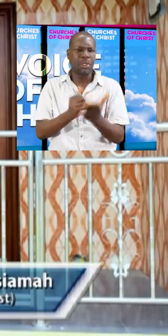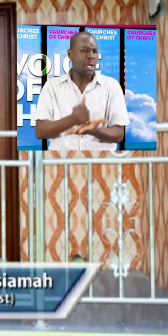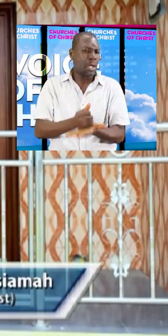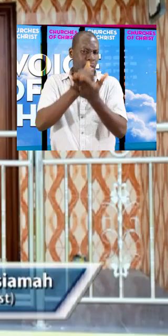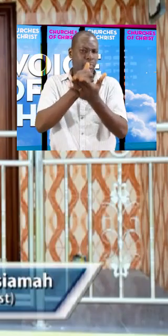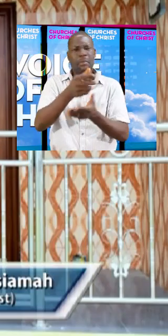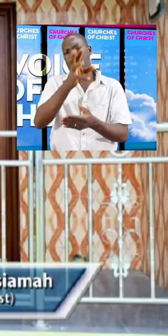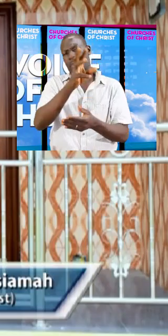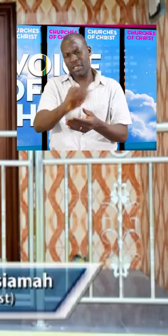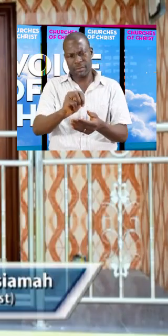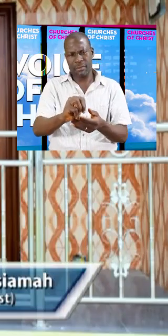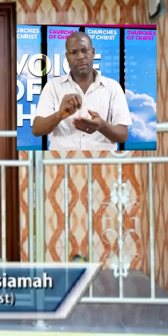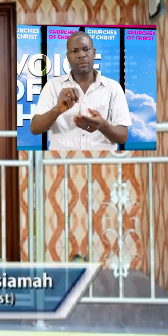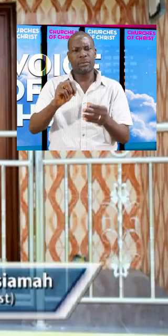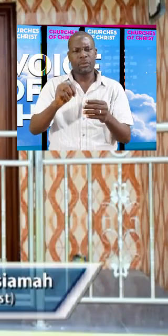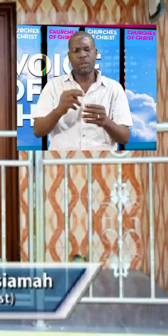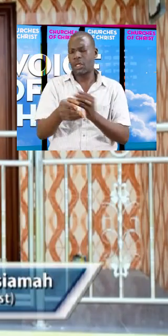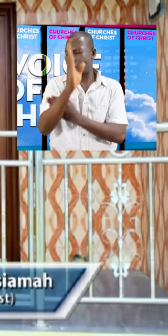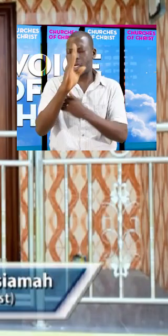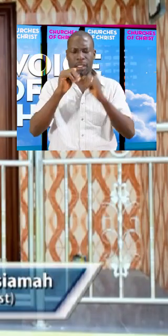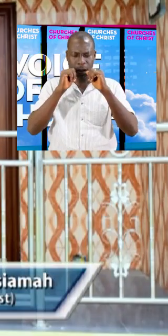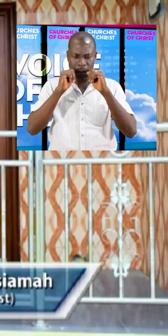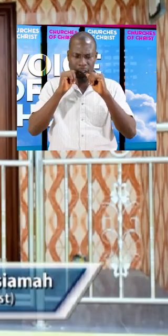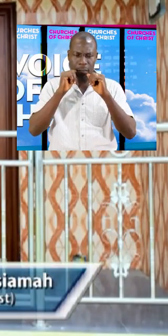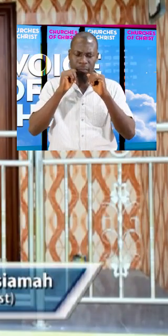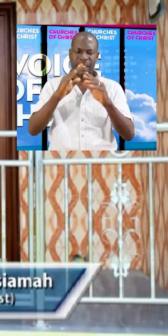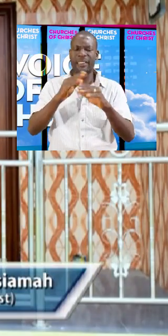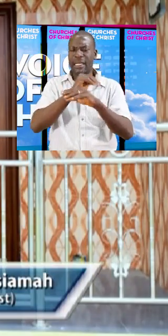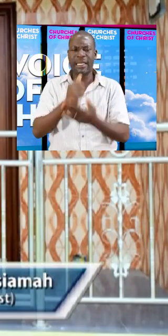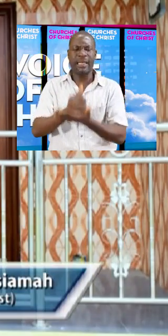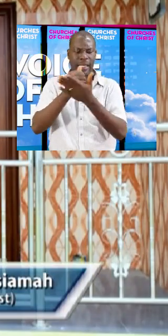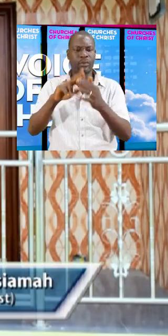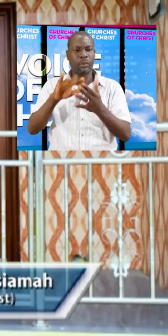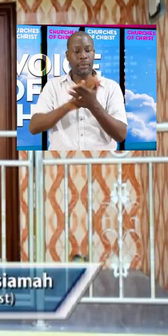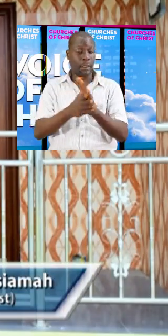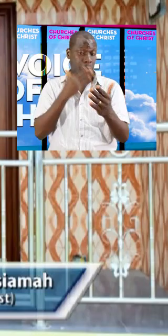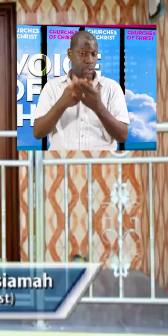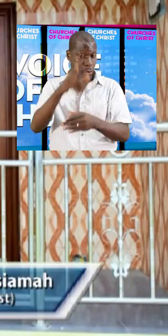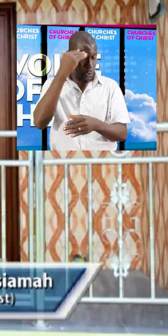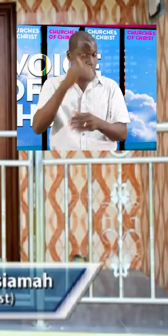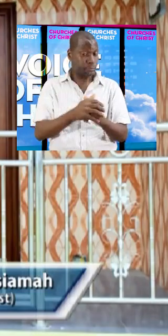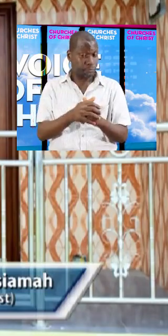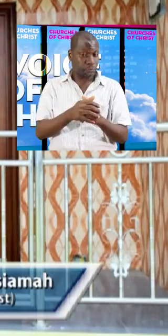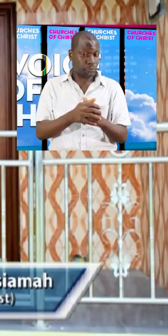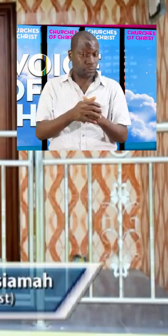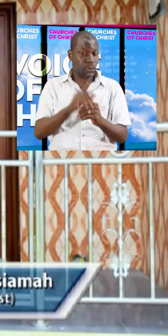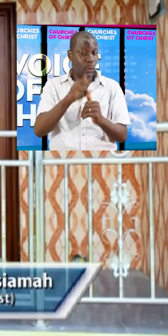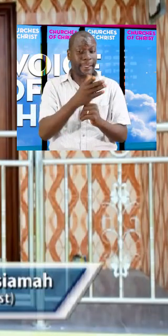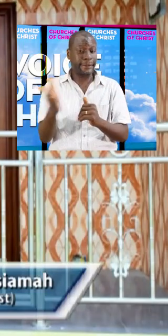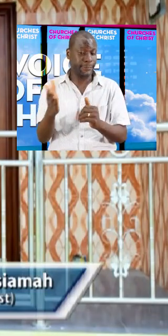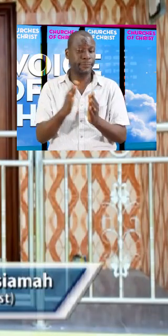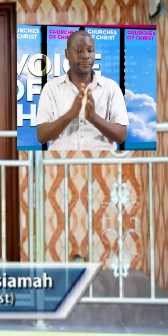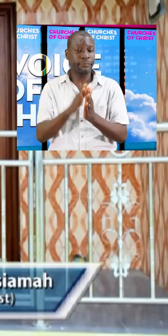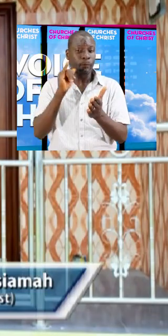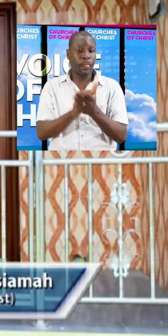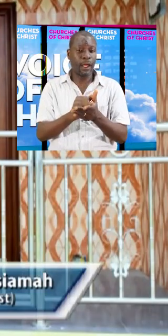after JHS no anyankopon emwa na ade ntumi enkoso ye wonim ade ba akopɛ ene